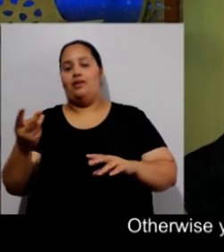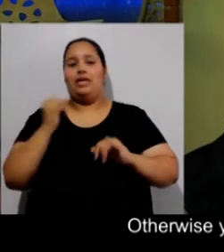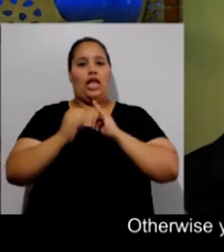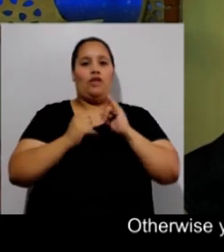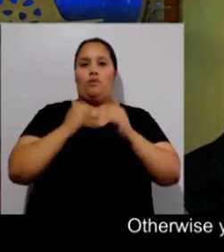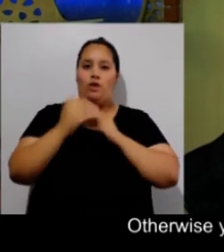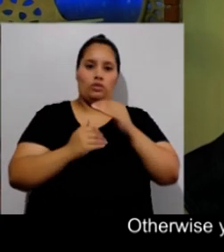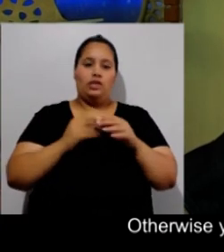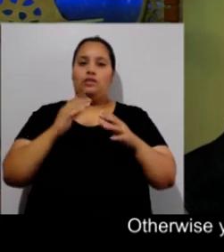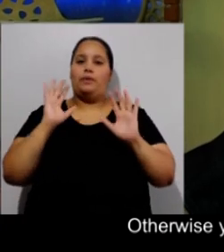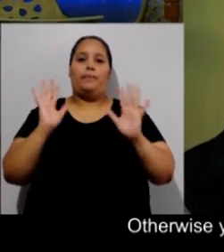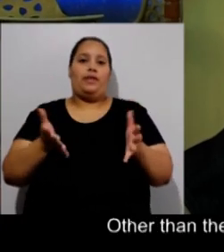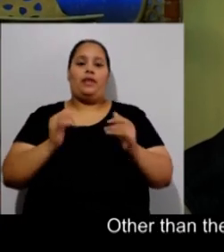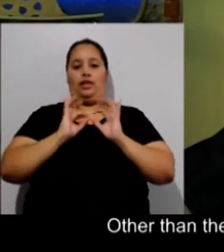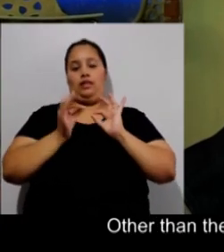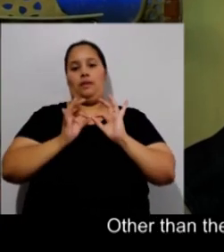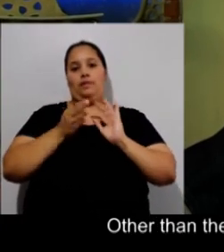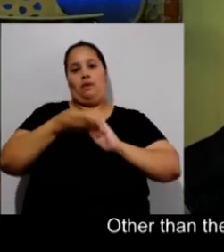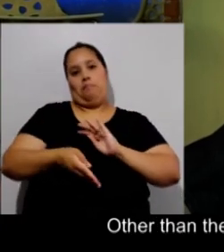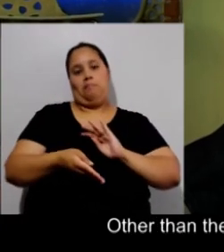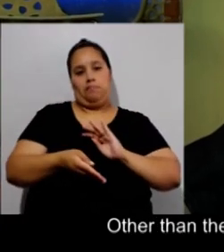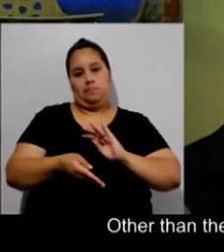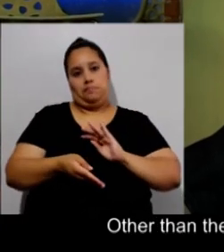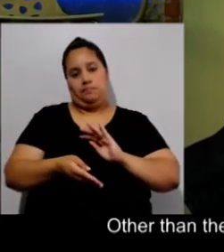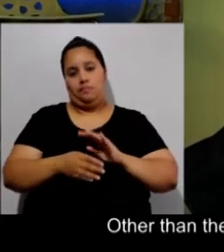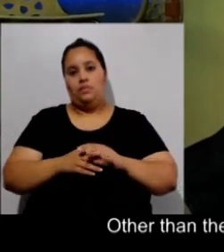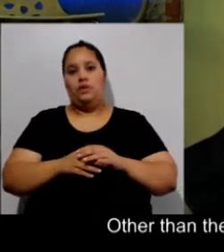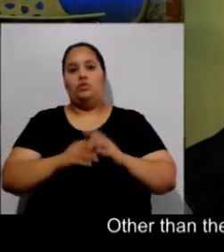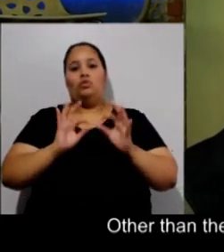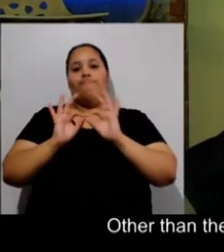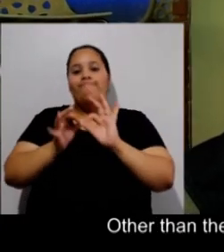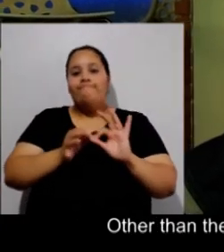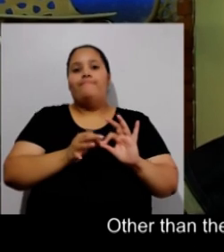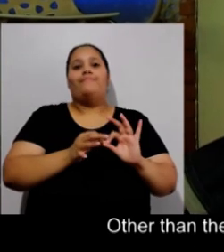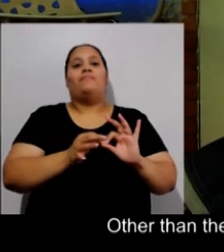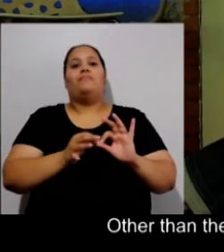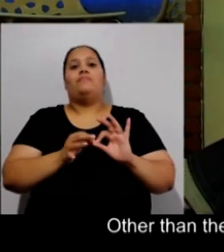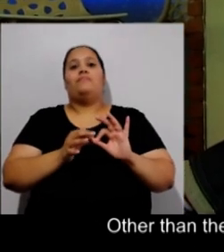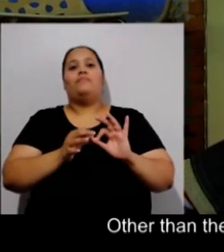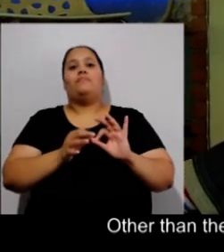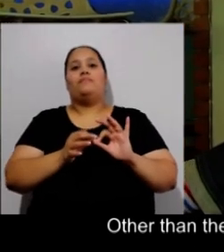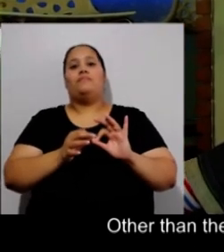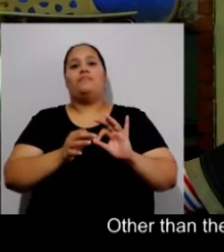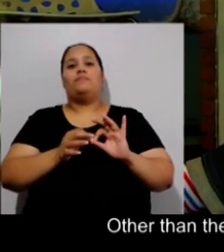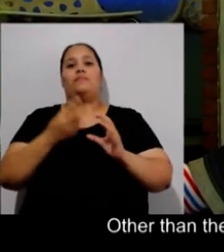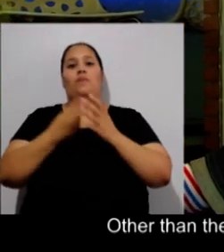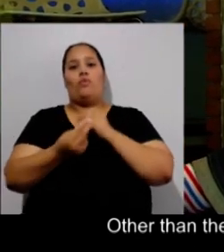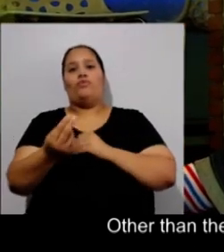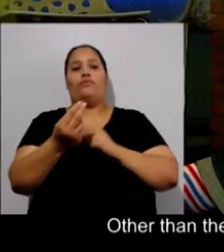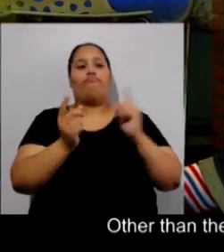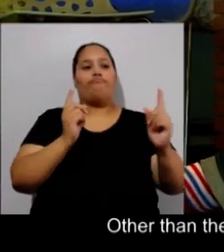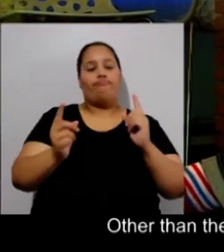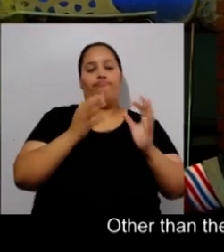other than there being an interpreter, perhaps, to interpret back to both